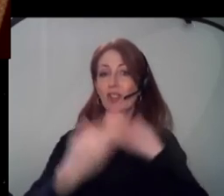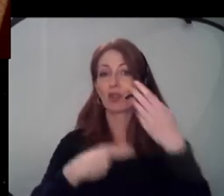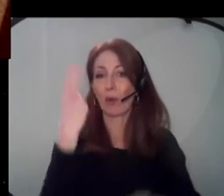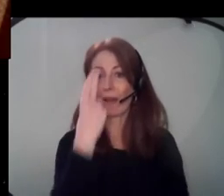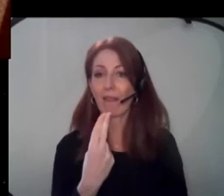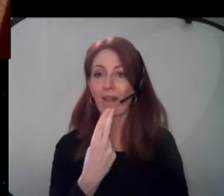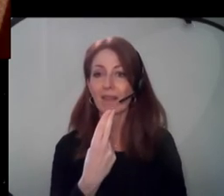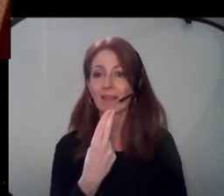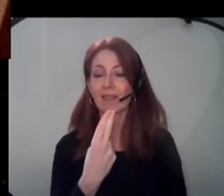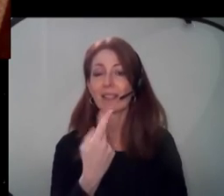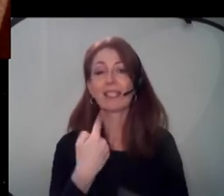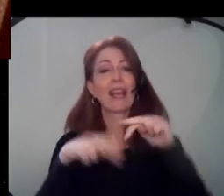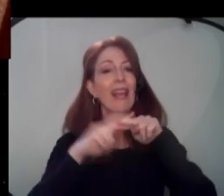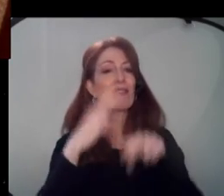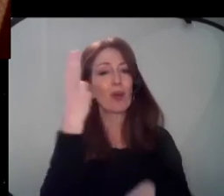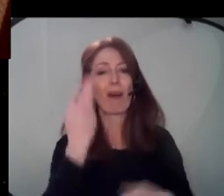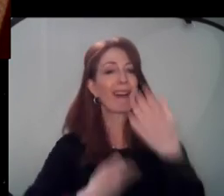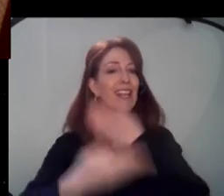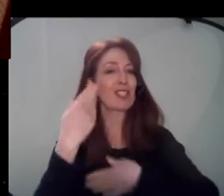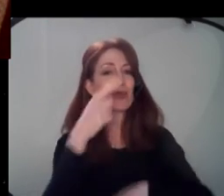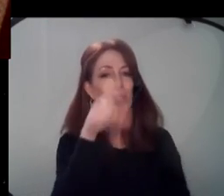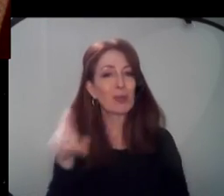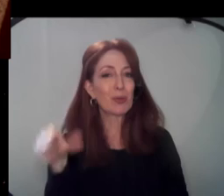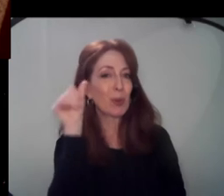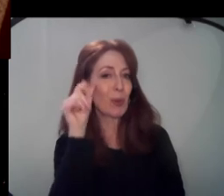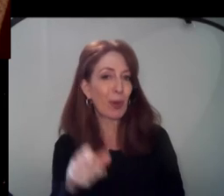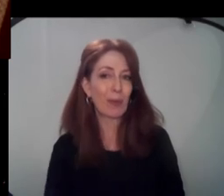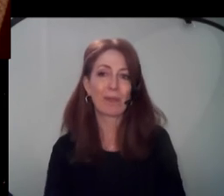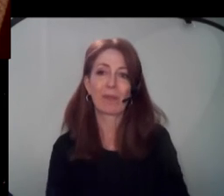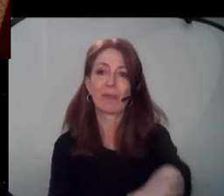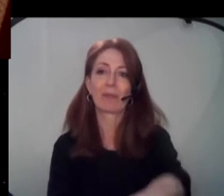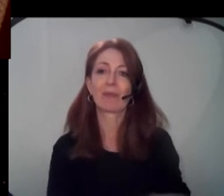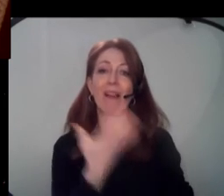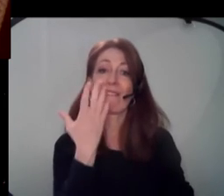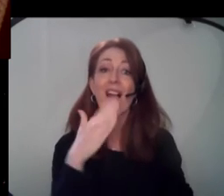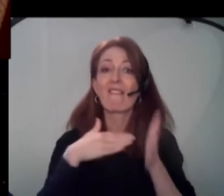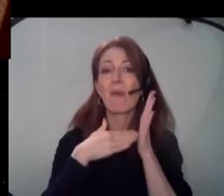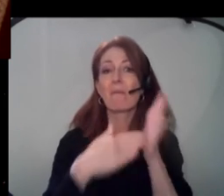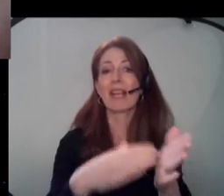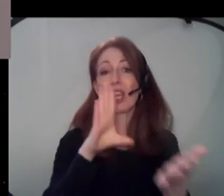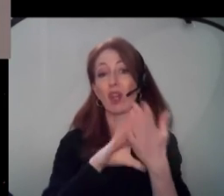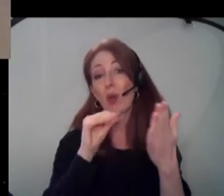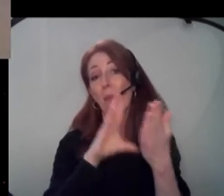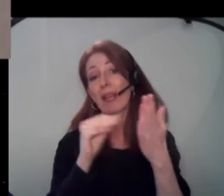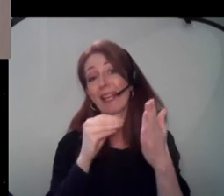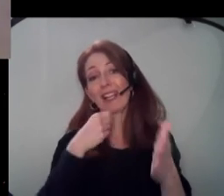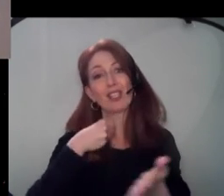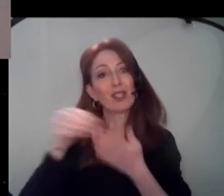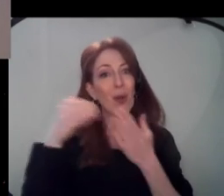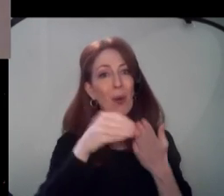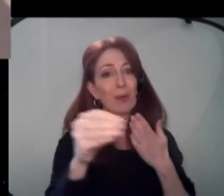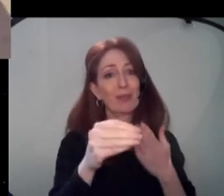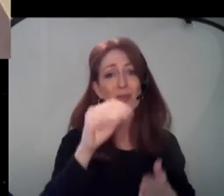students among there will know about this. And as it says on the front here in the sticker, 5 million copies sold. And I bought this probably about 20 years ago, so